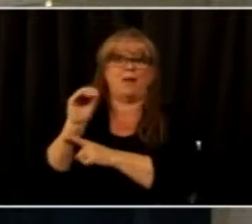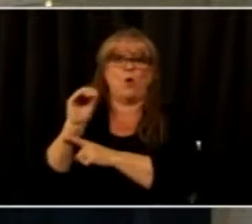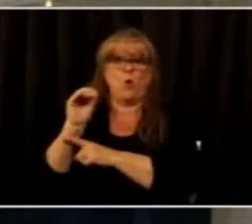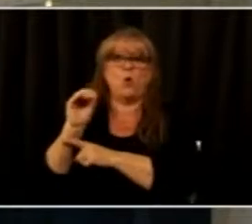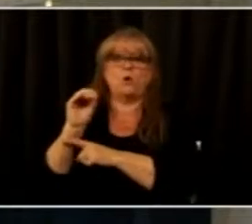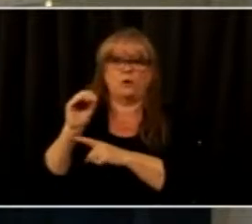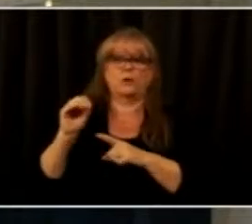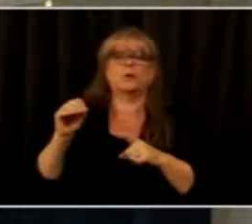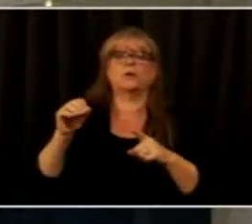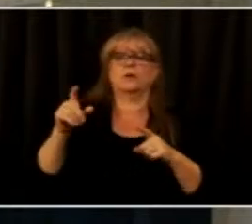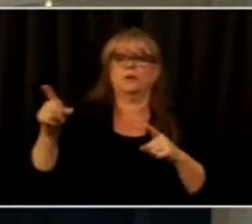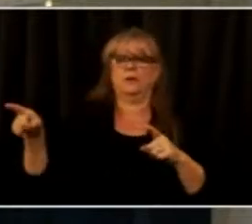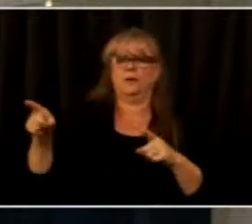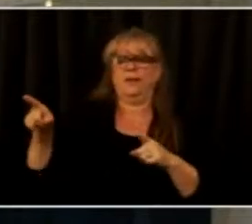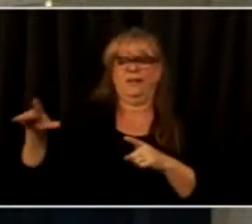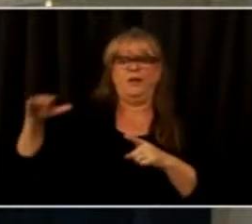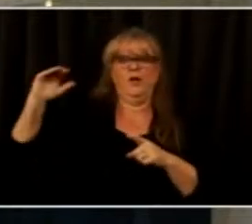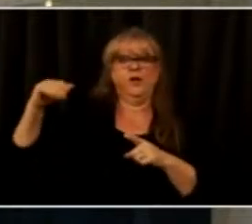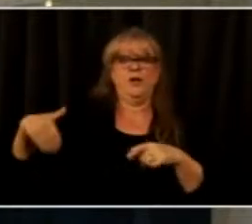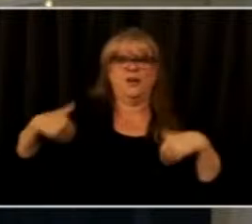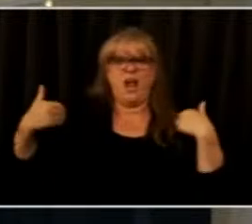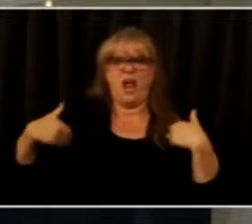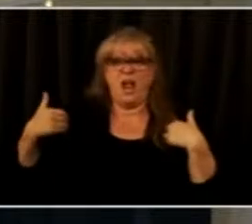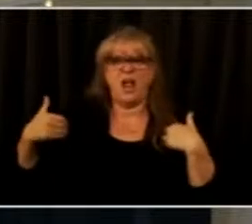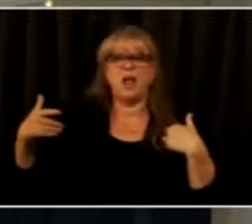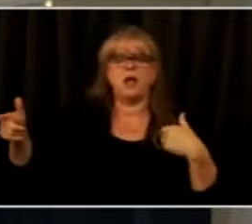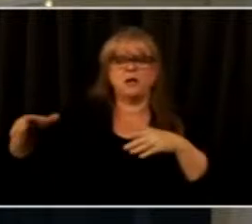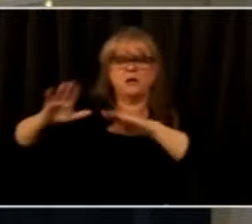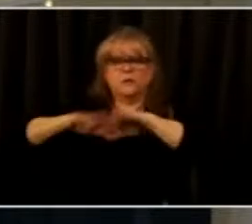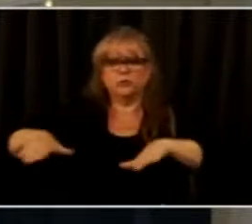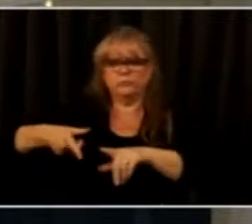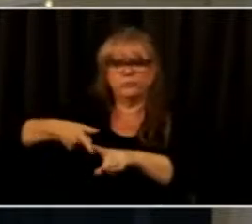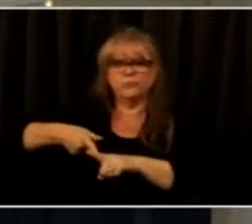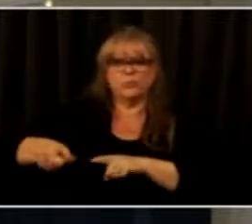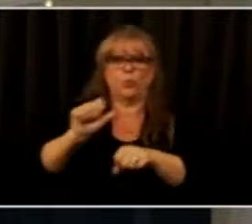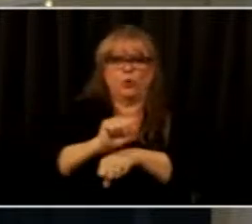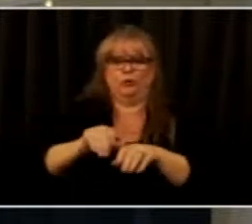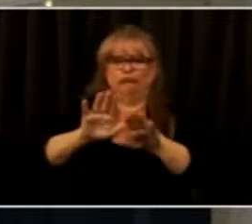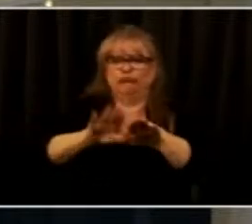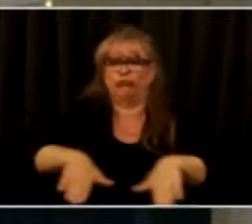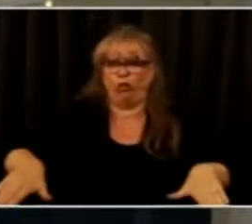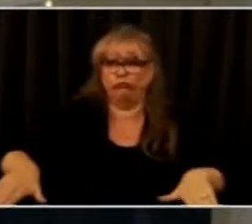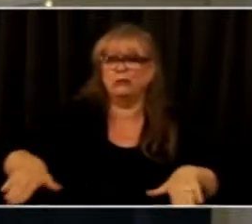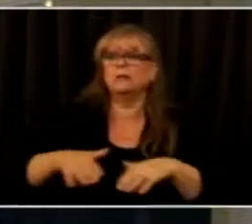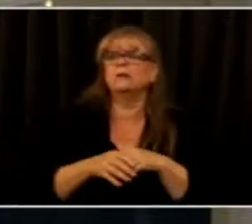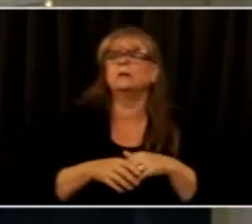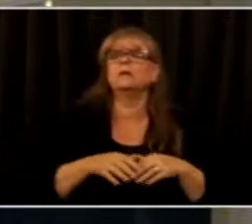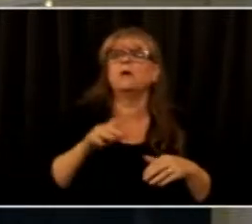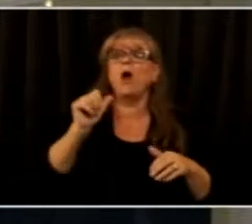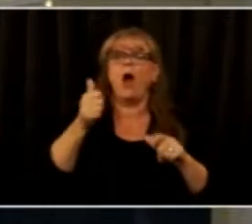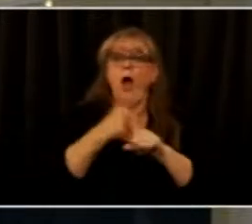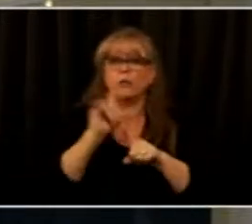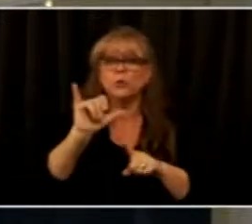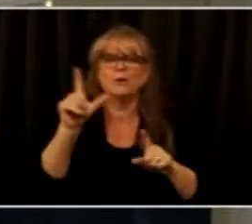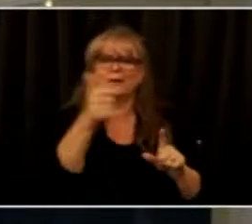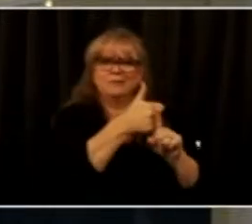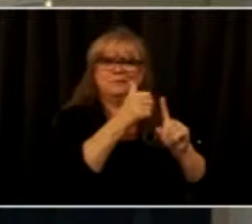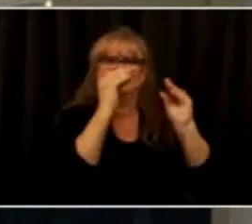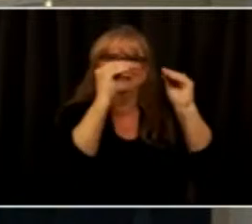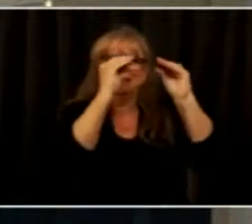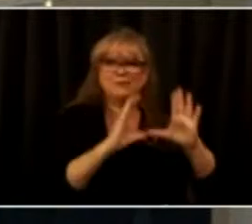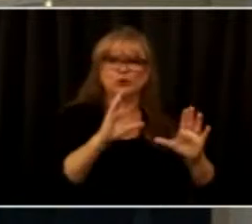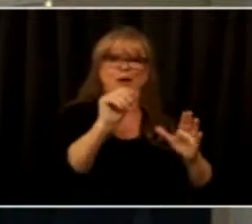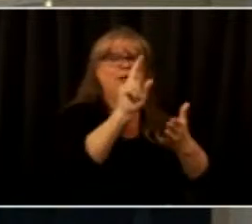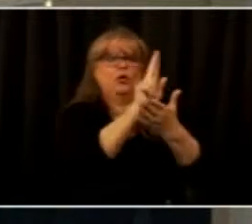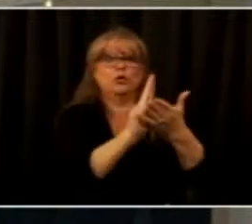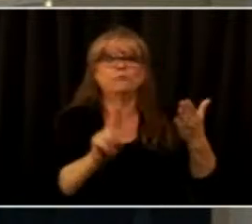disease specialist at Colorado Children's Hospital. She's also an associate professor of pediatrics at the University of Colorado. As you